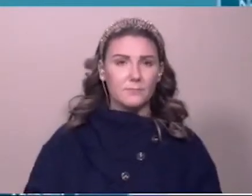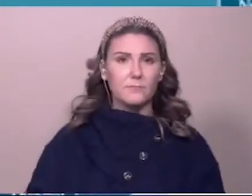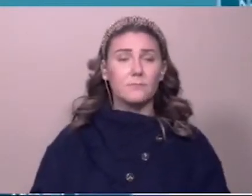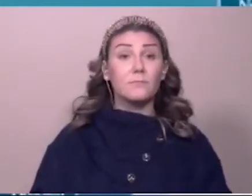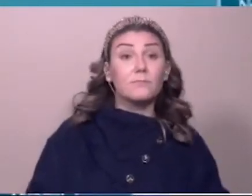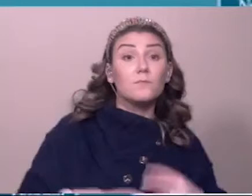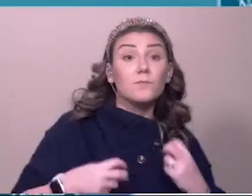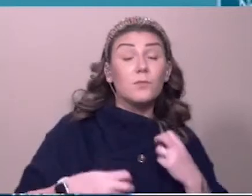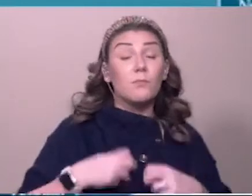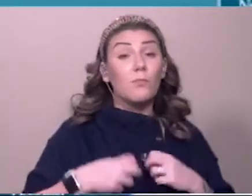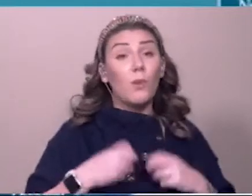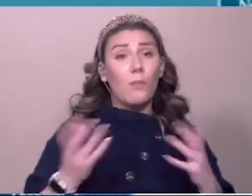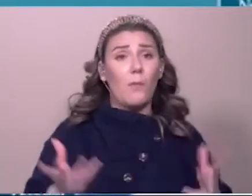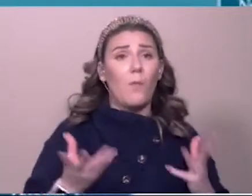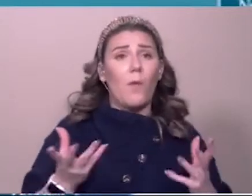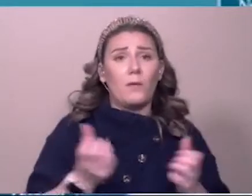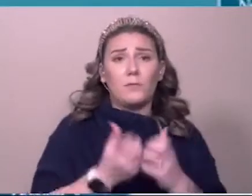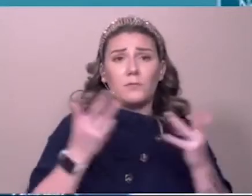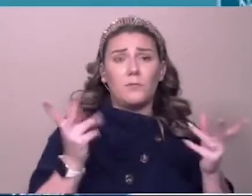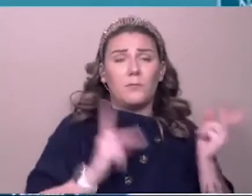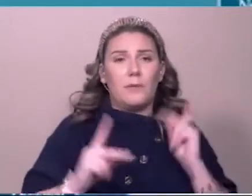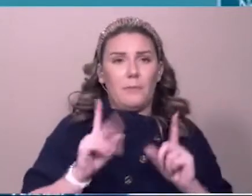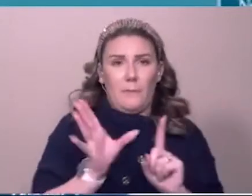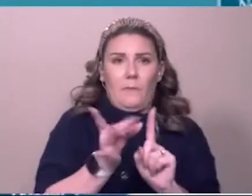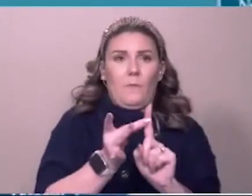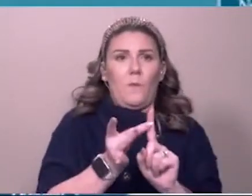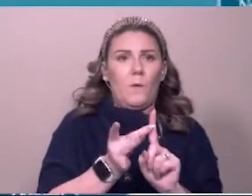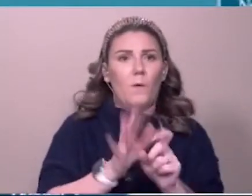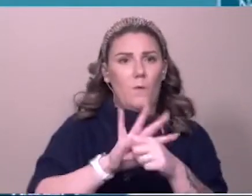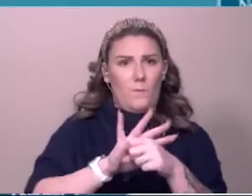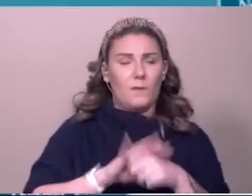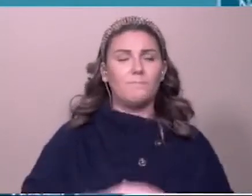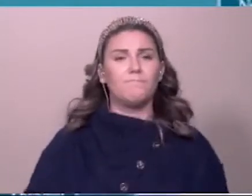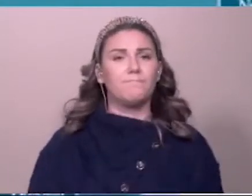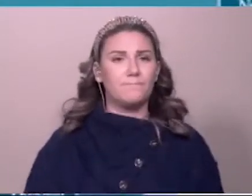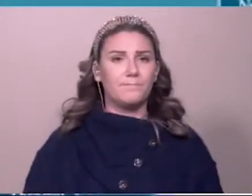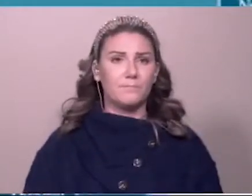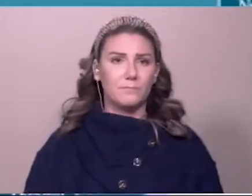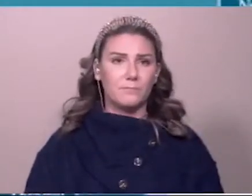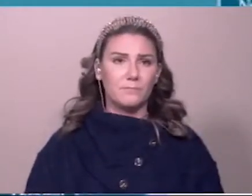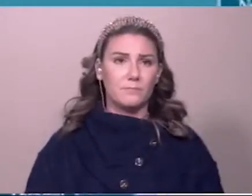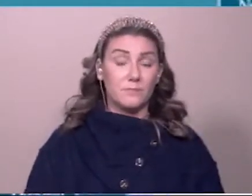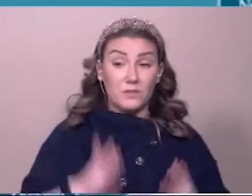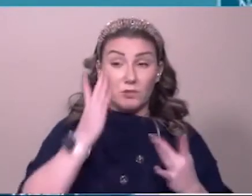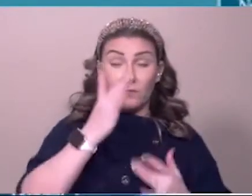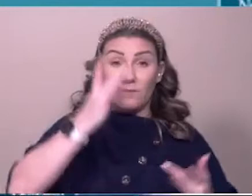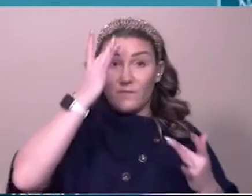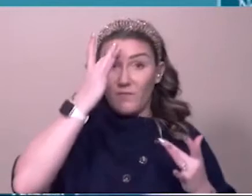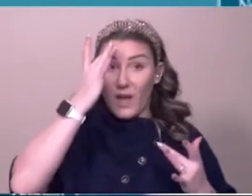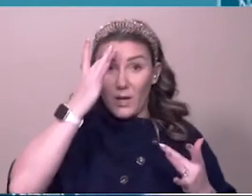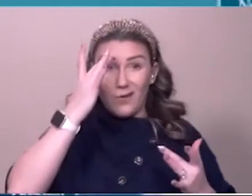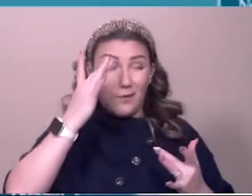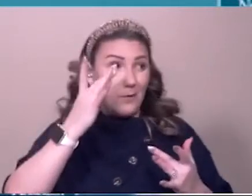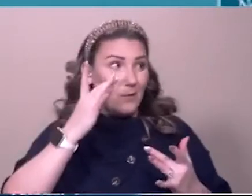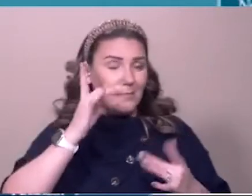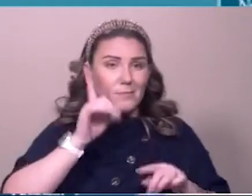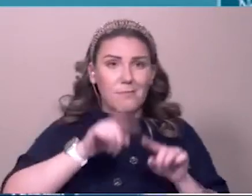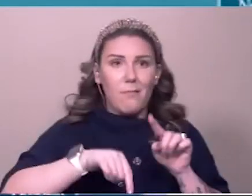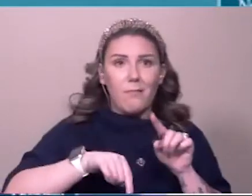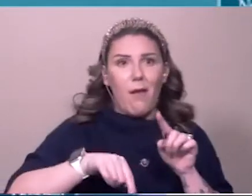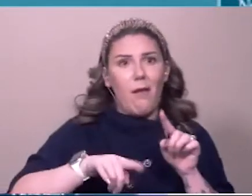that so many people have gotten it that the virus is running out of people who don't have